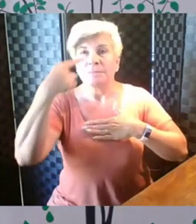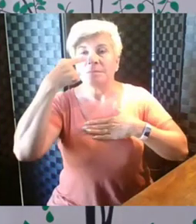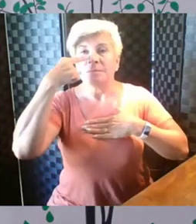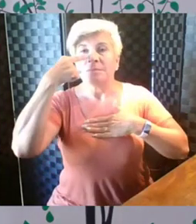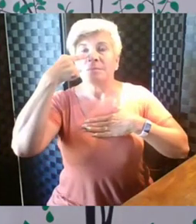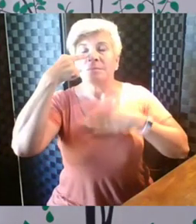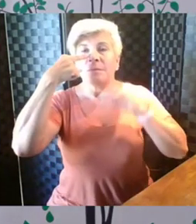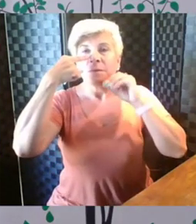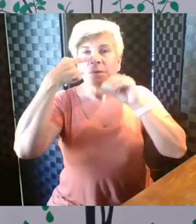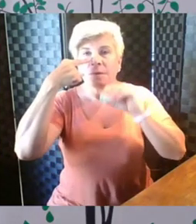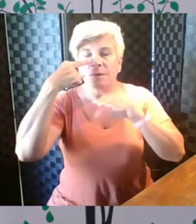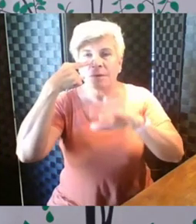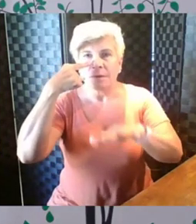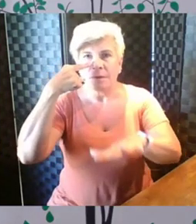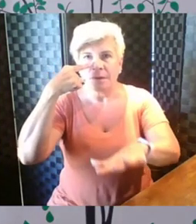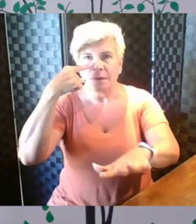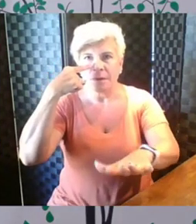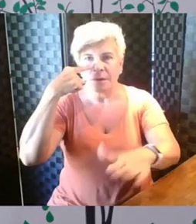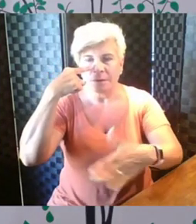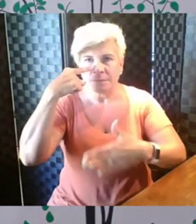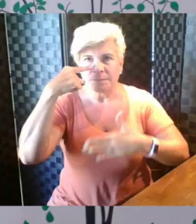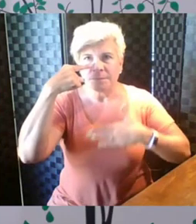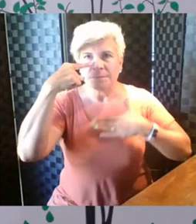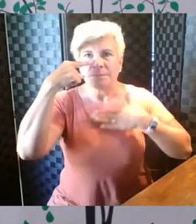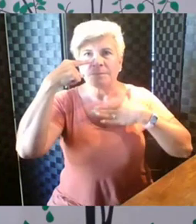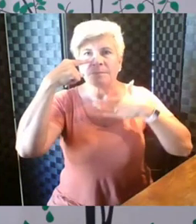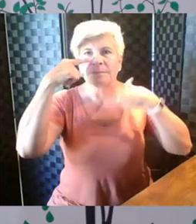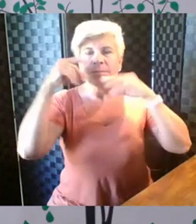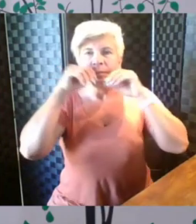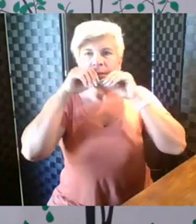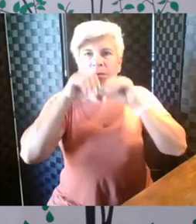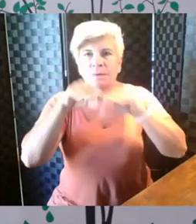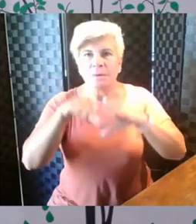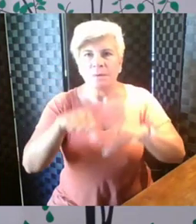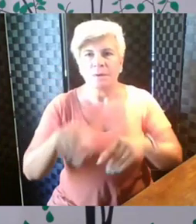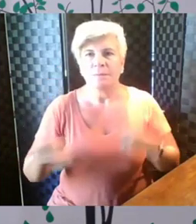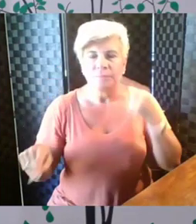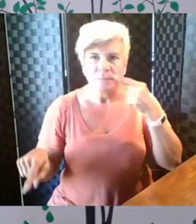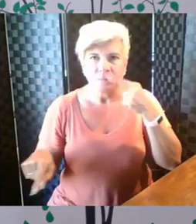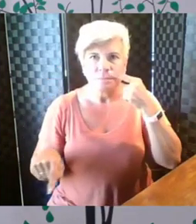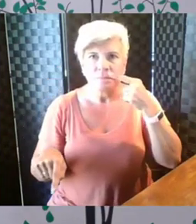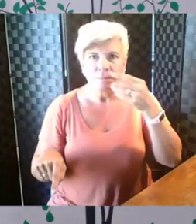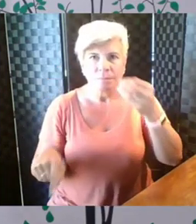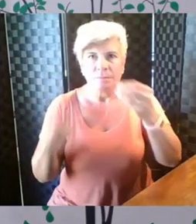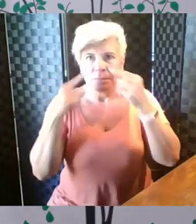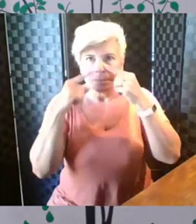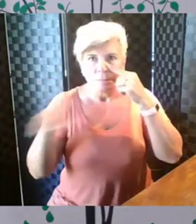up and then let it out on your way down. All right, so in,